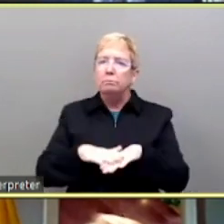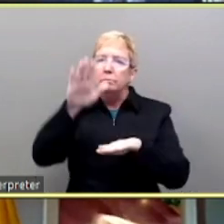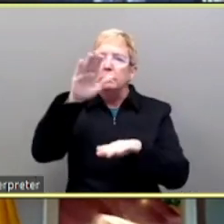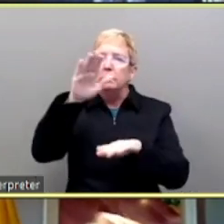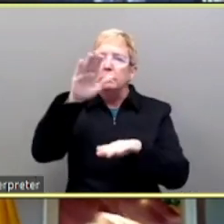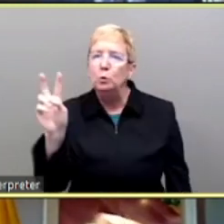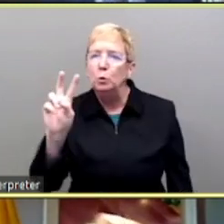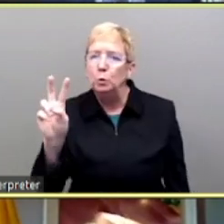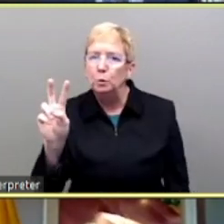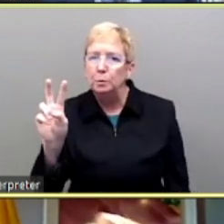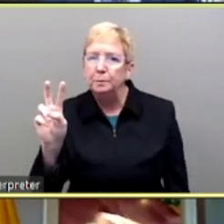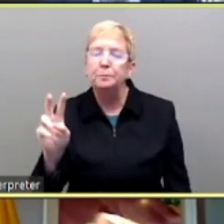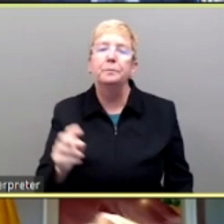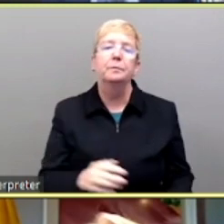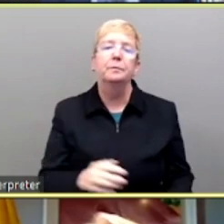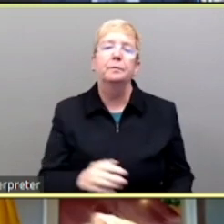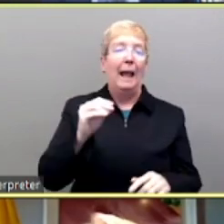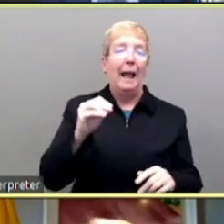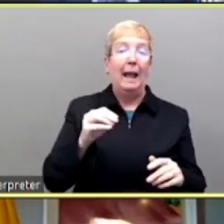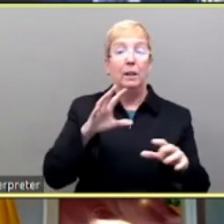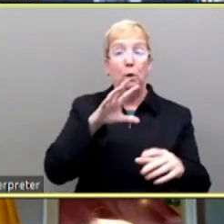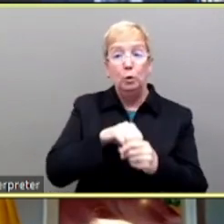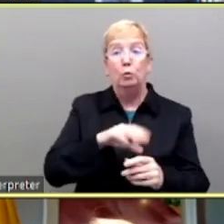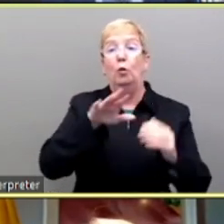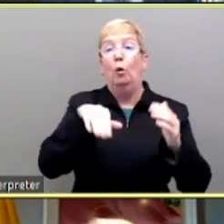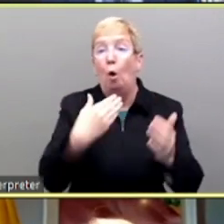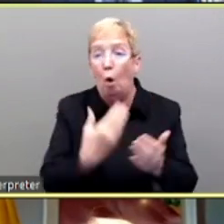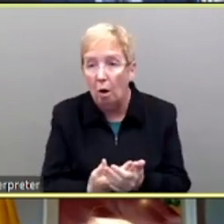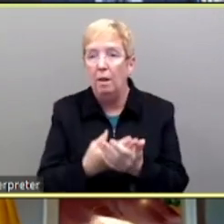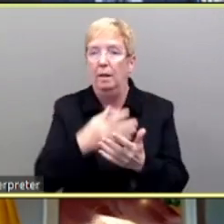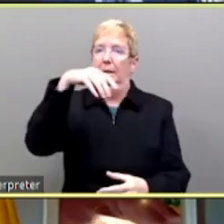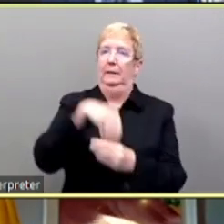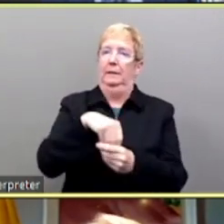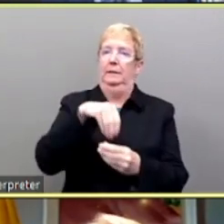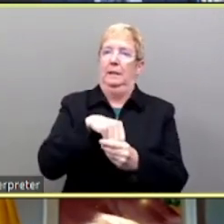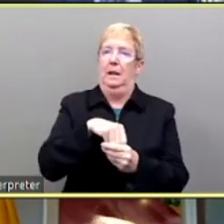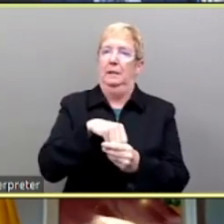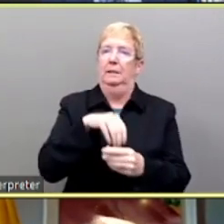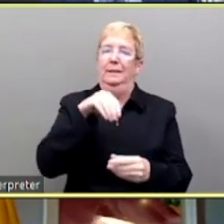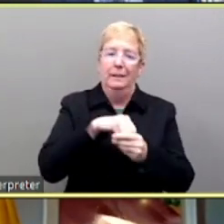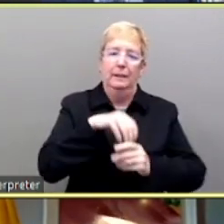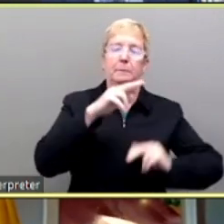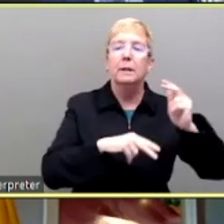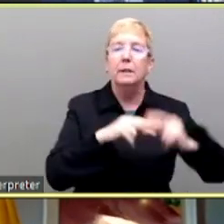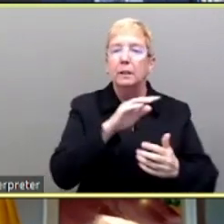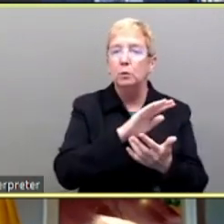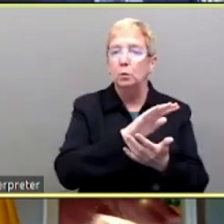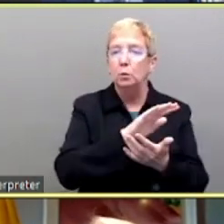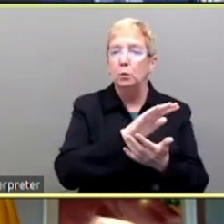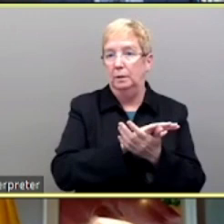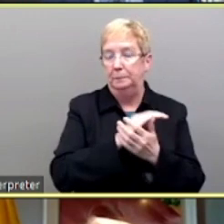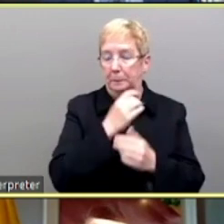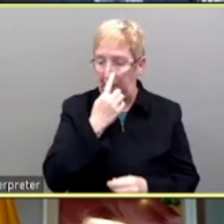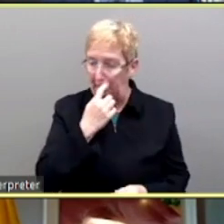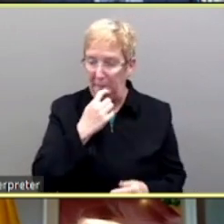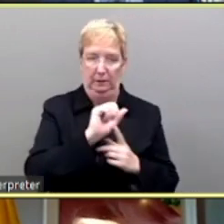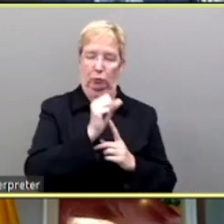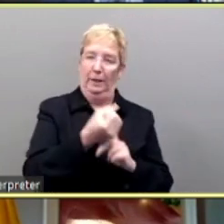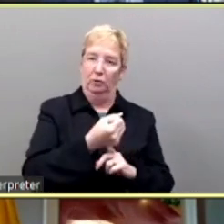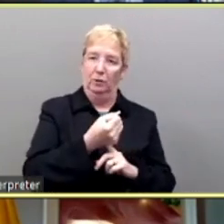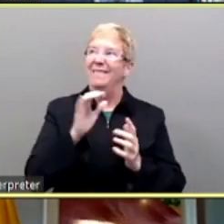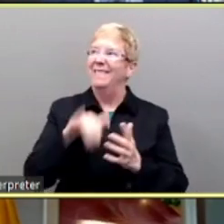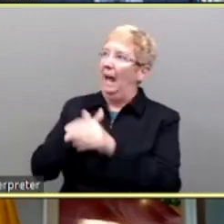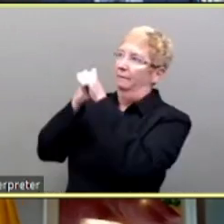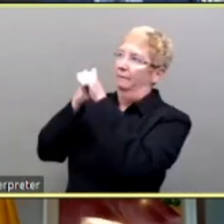It also includes all indoor school settings, and that aligns with the latest CDC guidance. You might